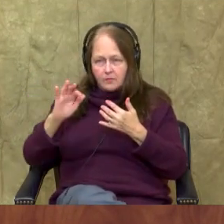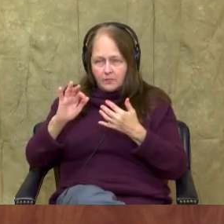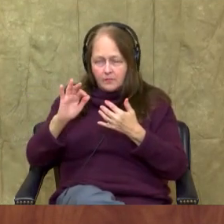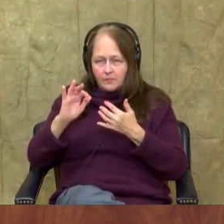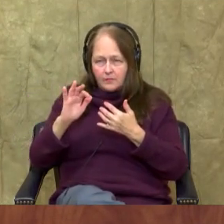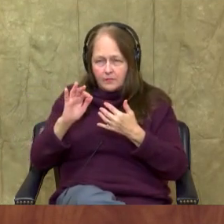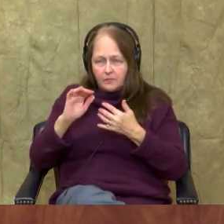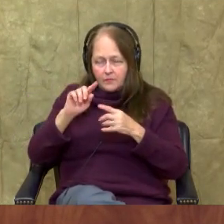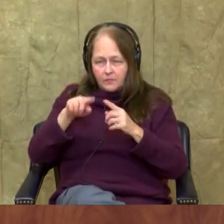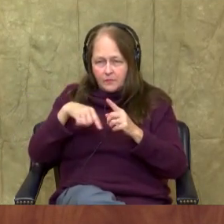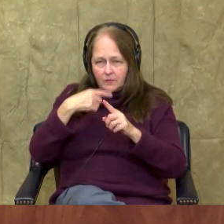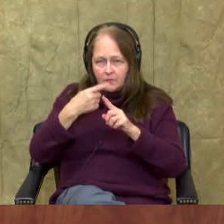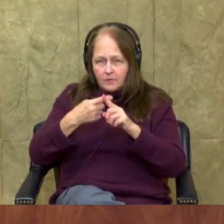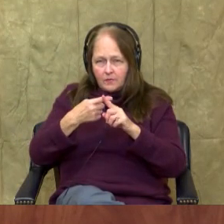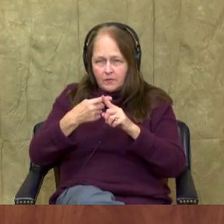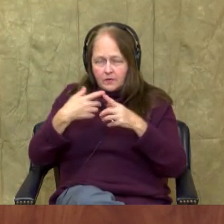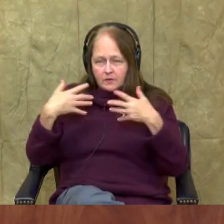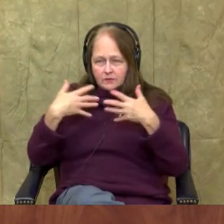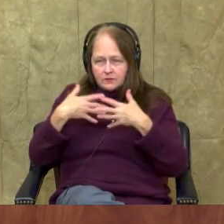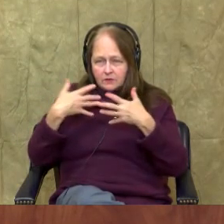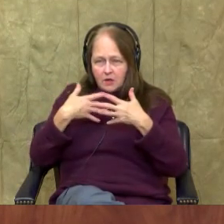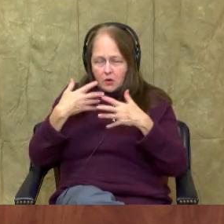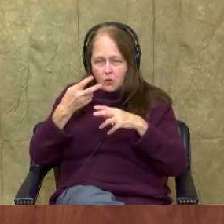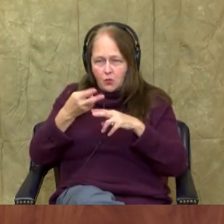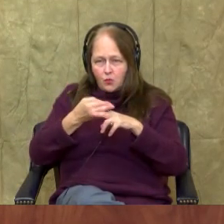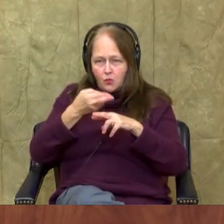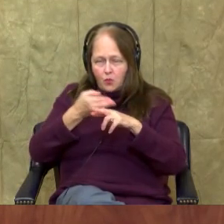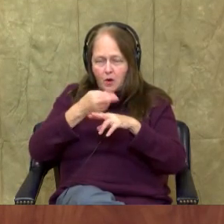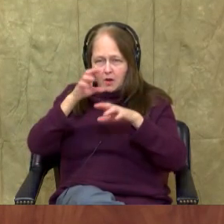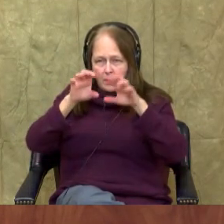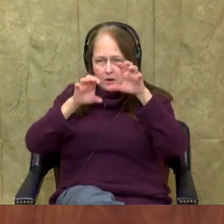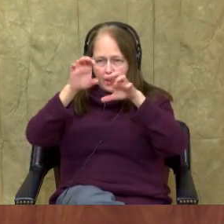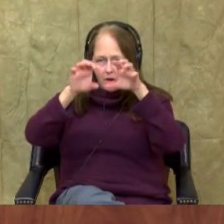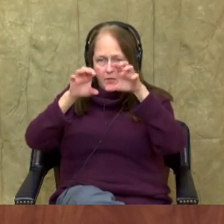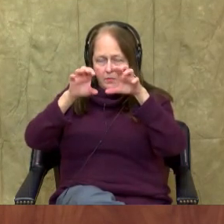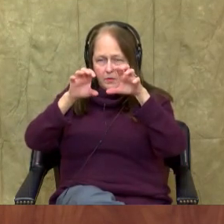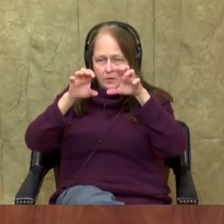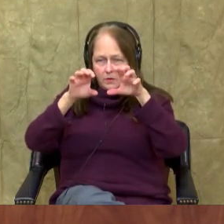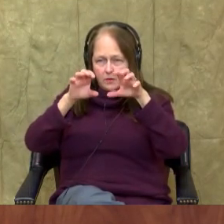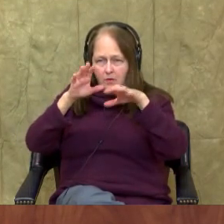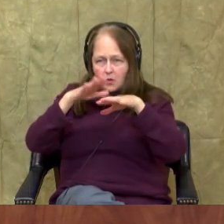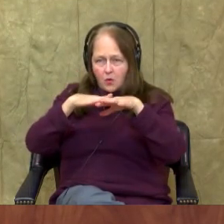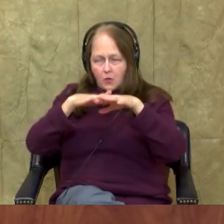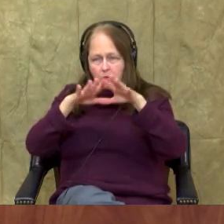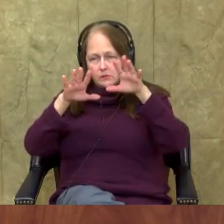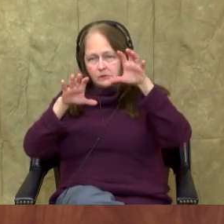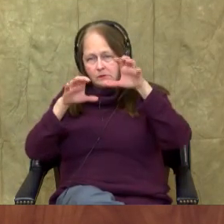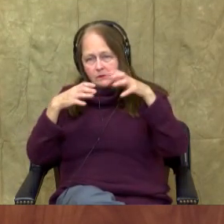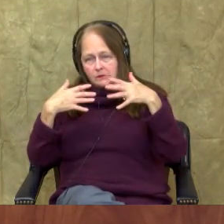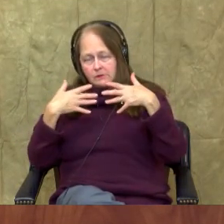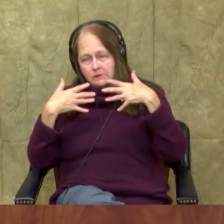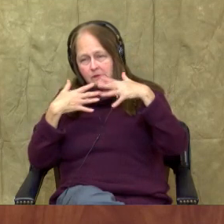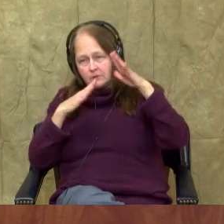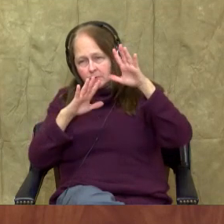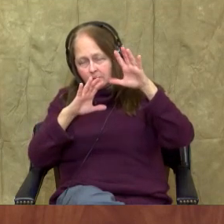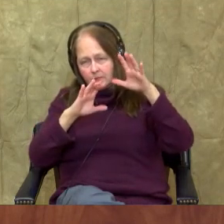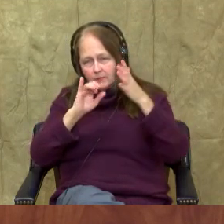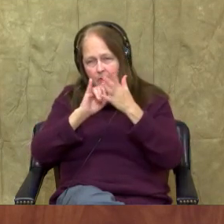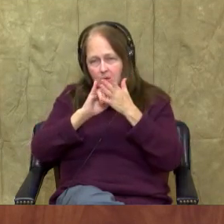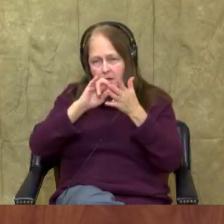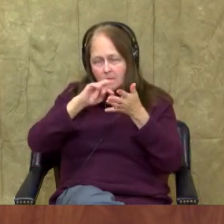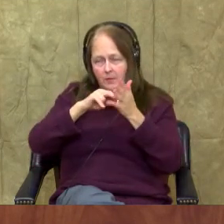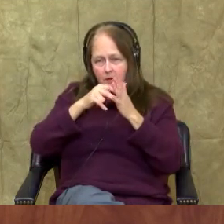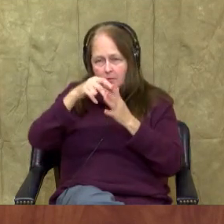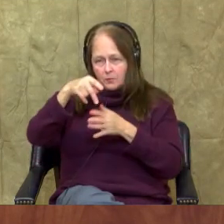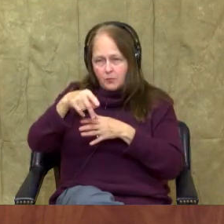Next, the scared rock climber balanced precariously on the edge of the cliff. Now, precarious, what does